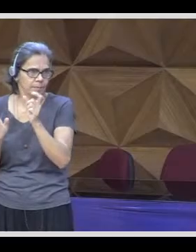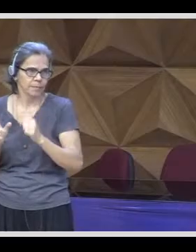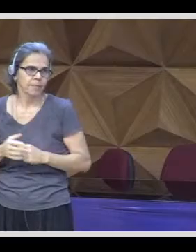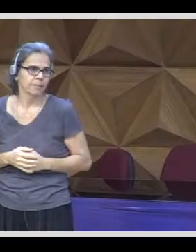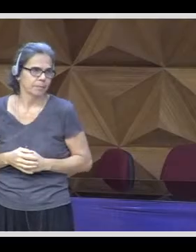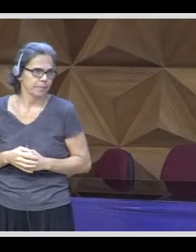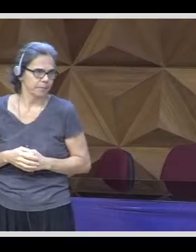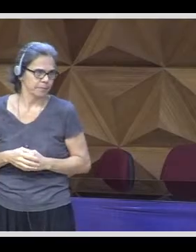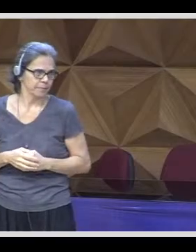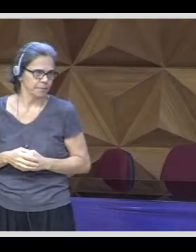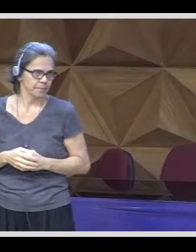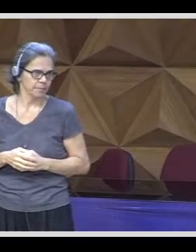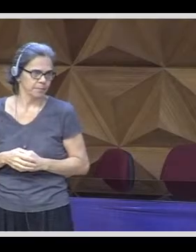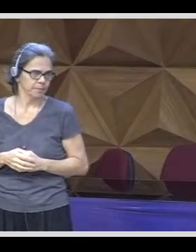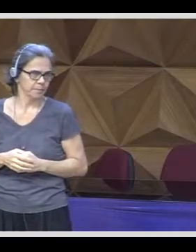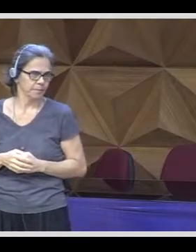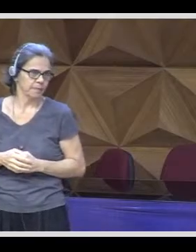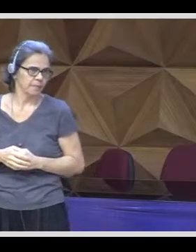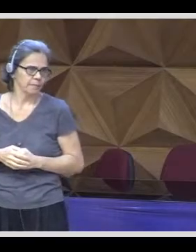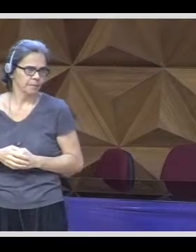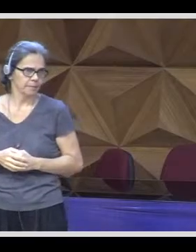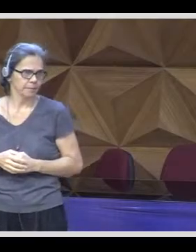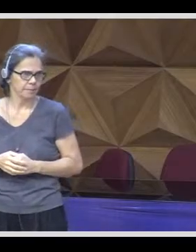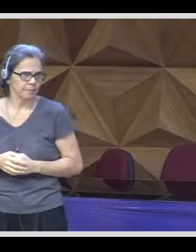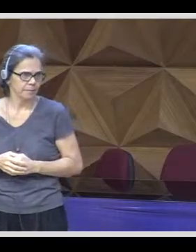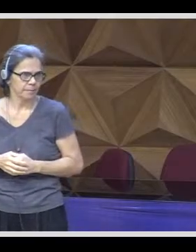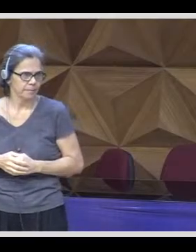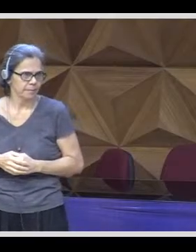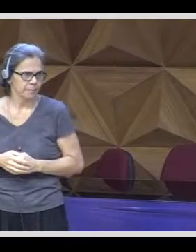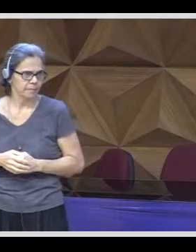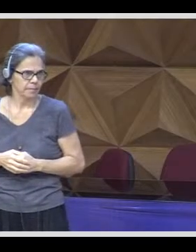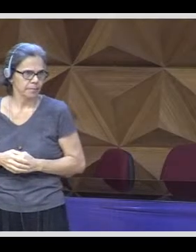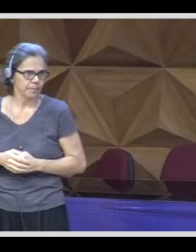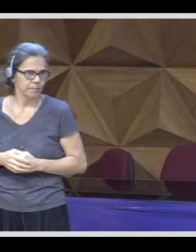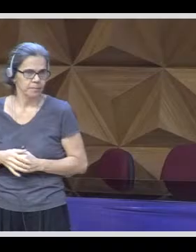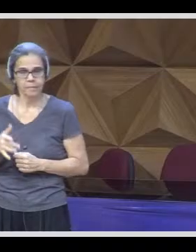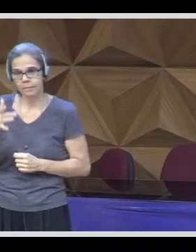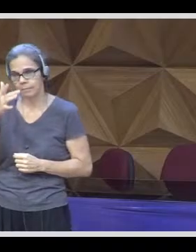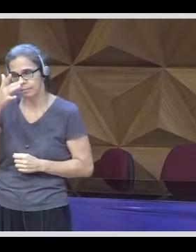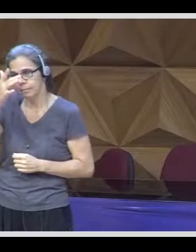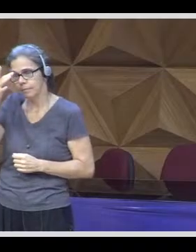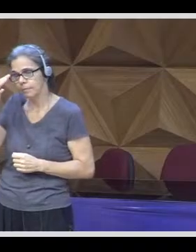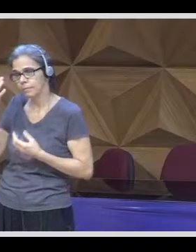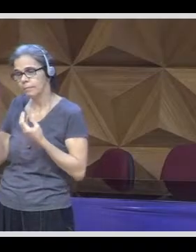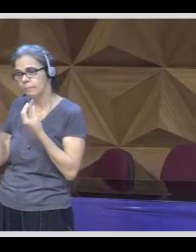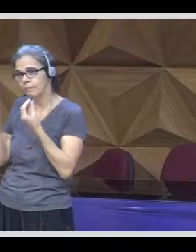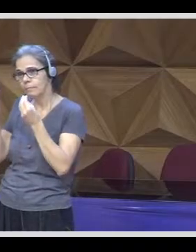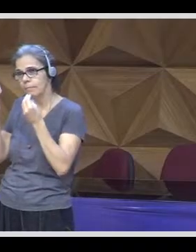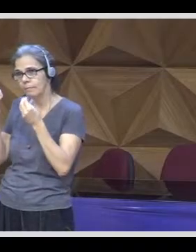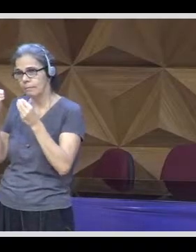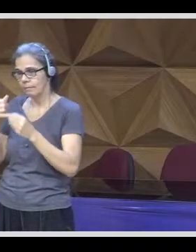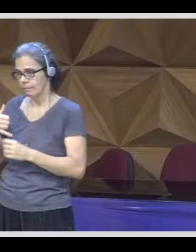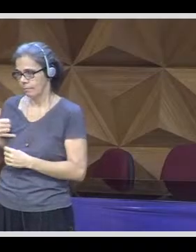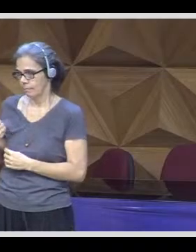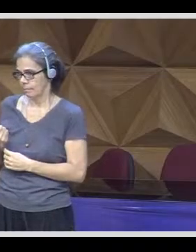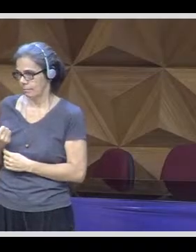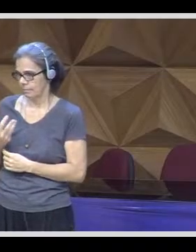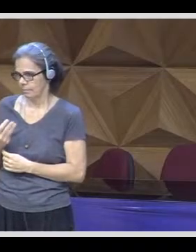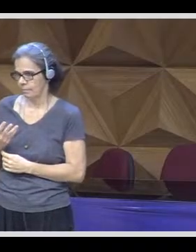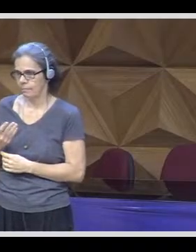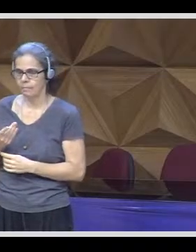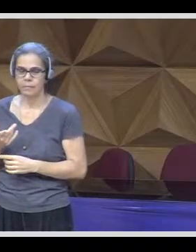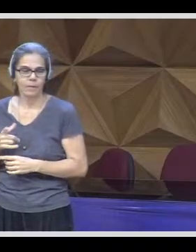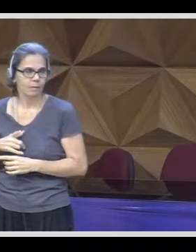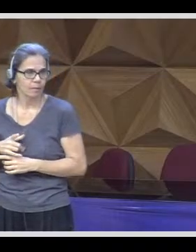13-year-old from the US persona was exposed to. So we see a lot of reference to drops, which